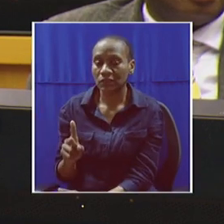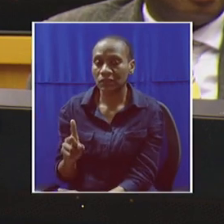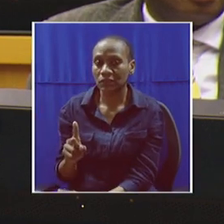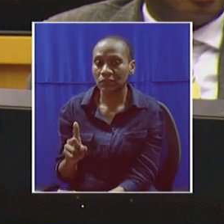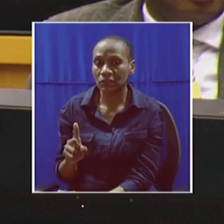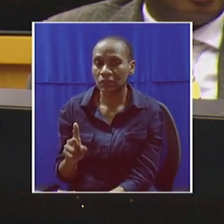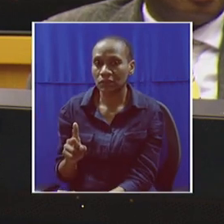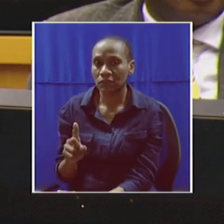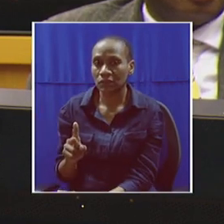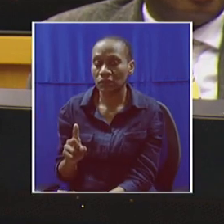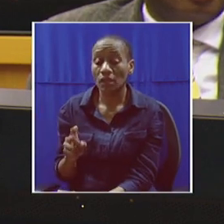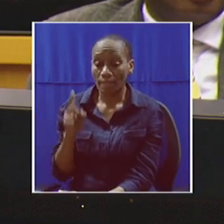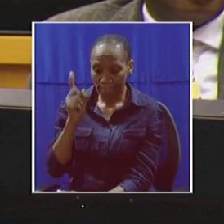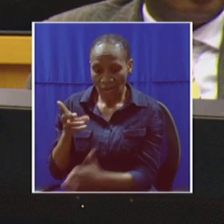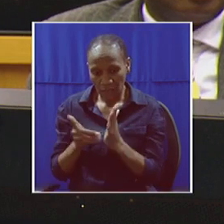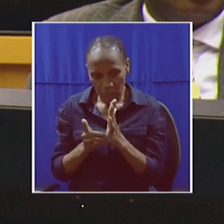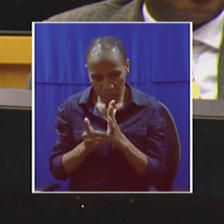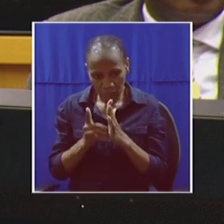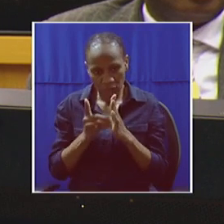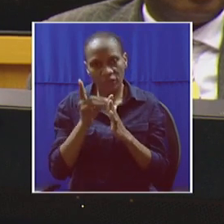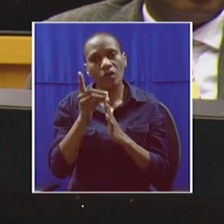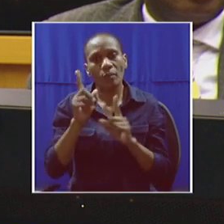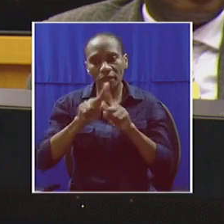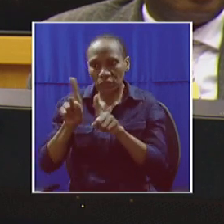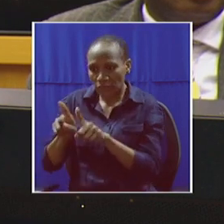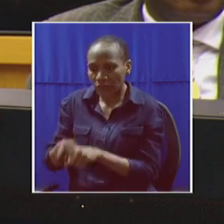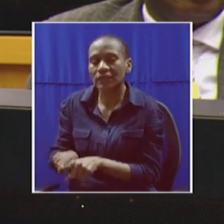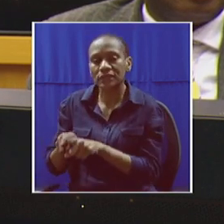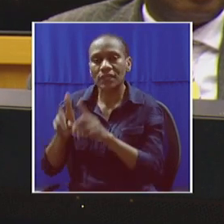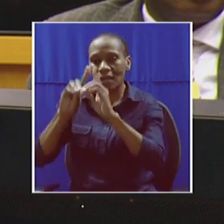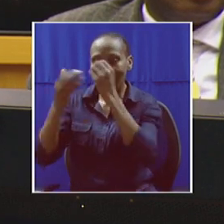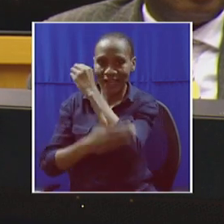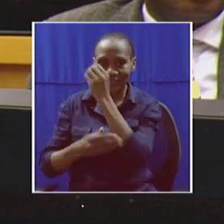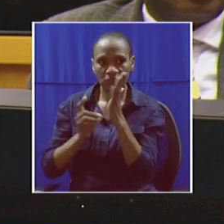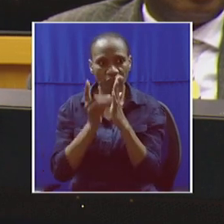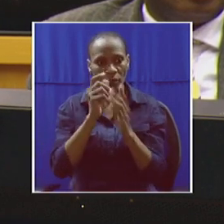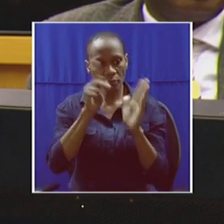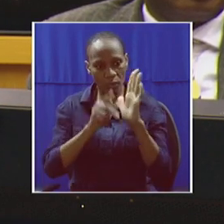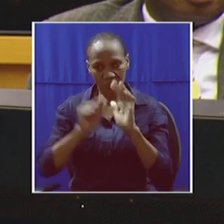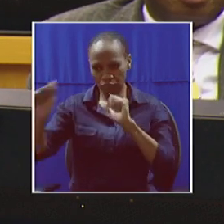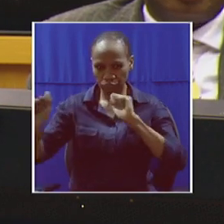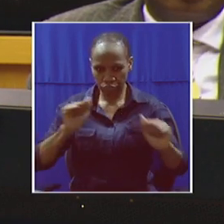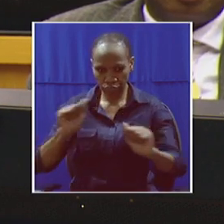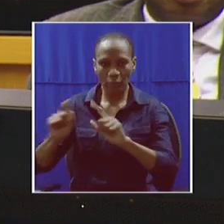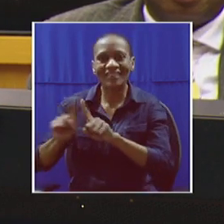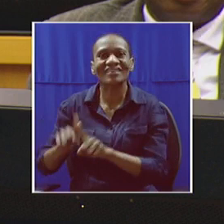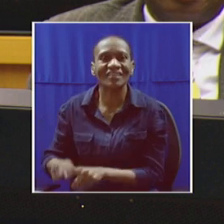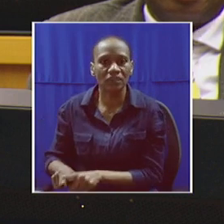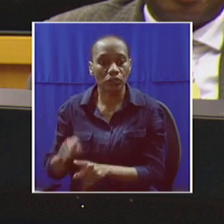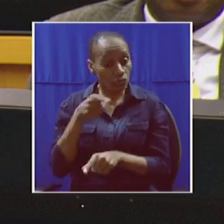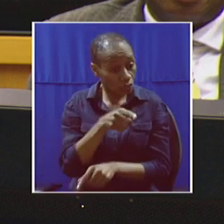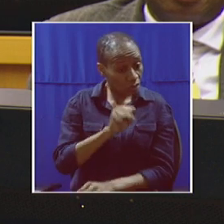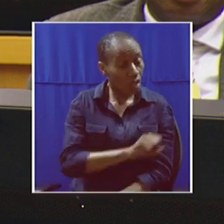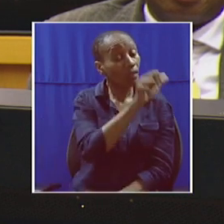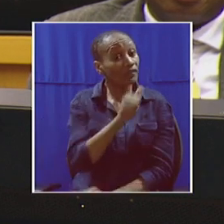that the development level of the various countries is not the same so our development stage